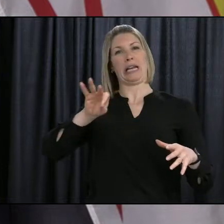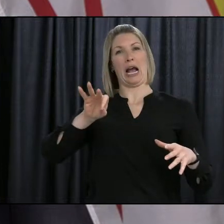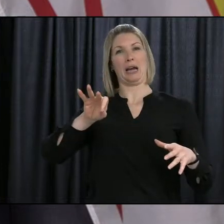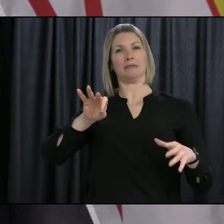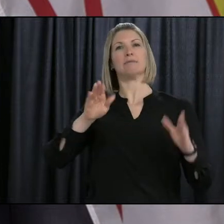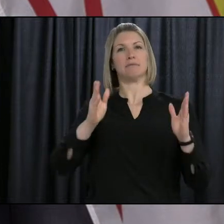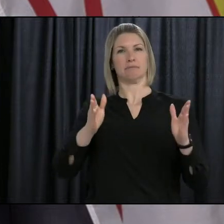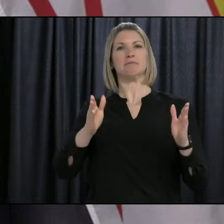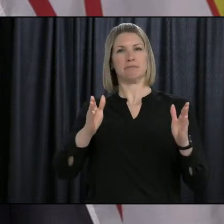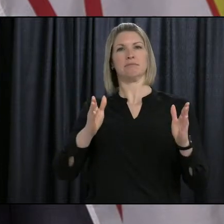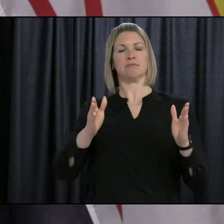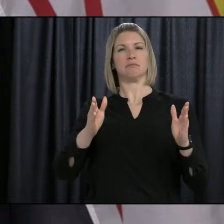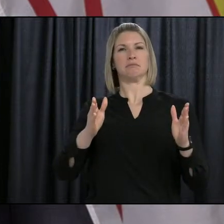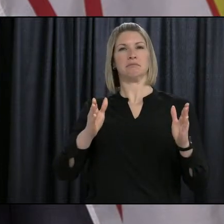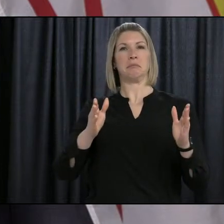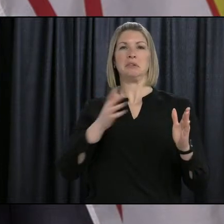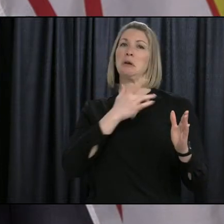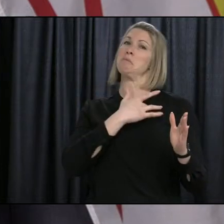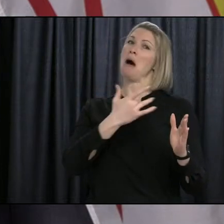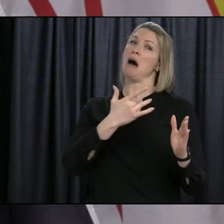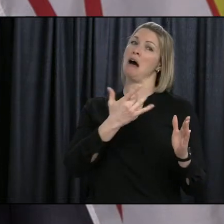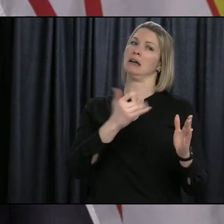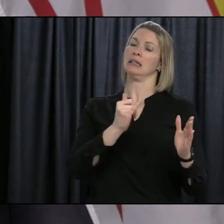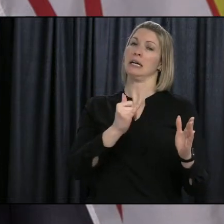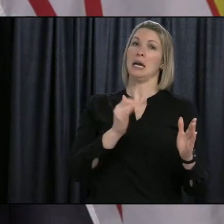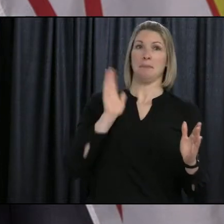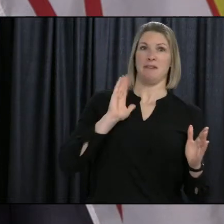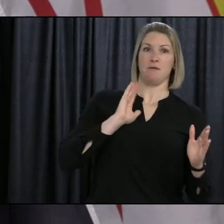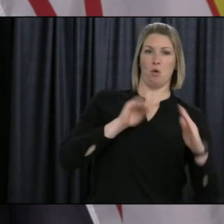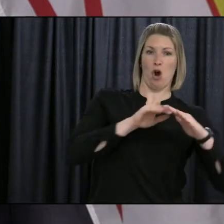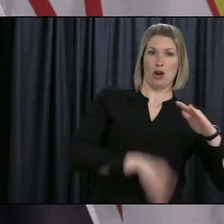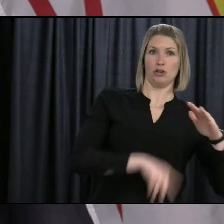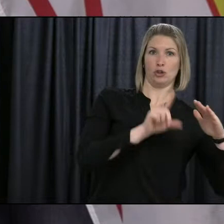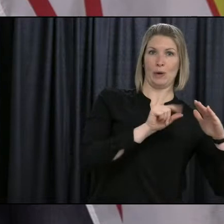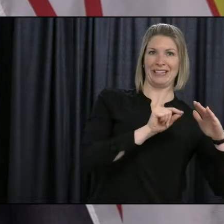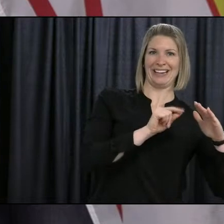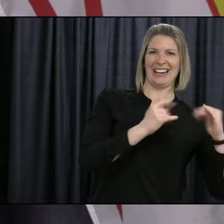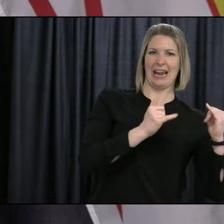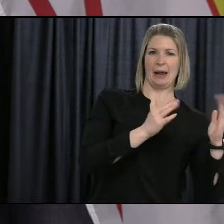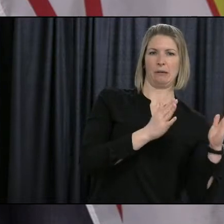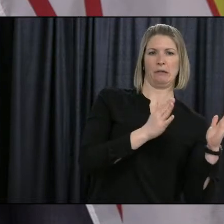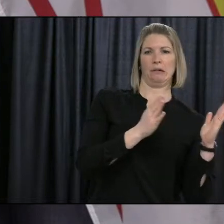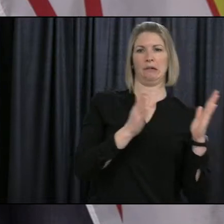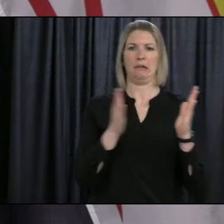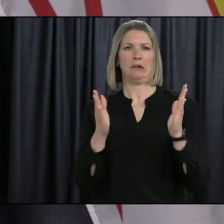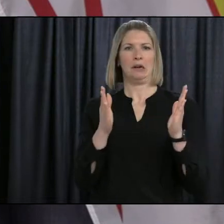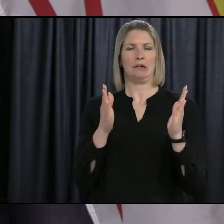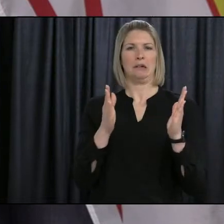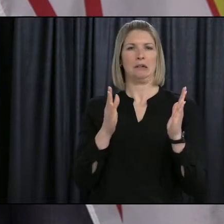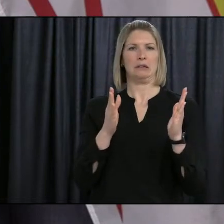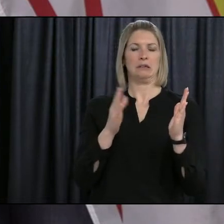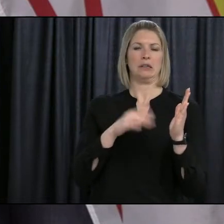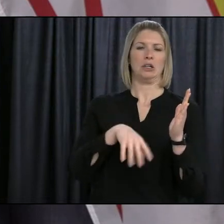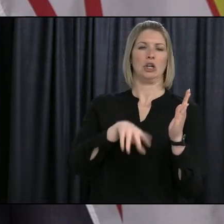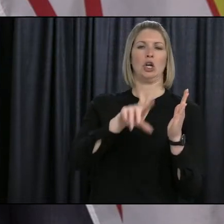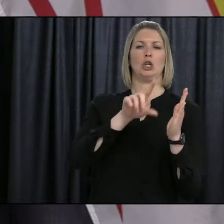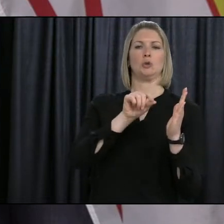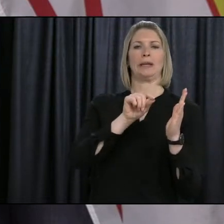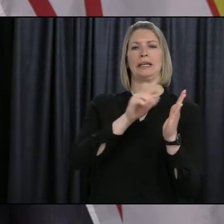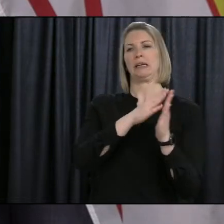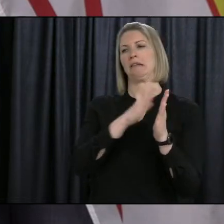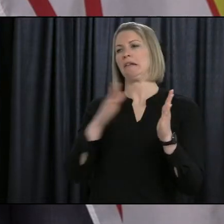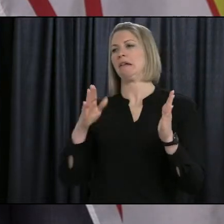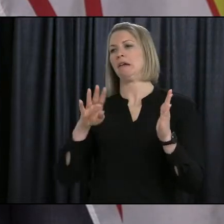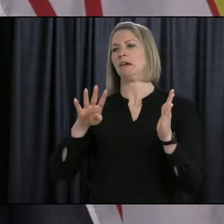the median age is about 25 years. So we are seeing a slight increase in the 40 to 59 year age